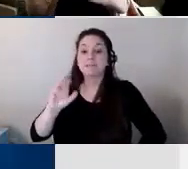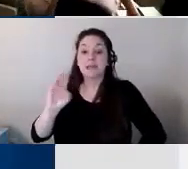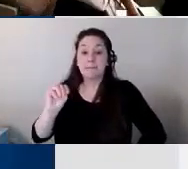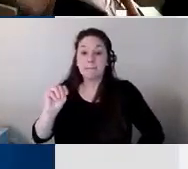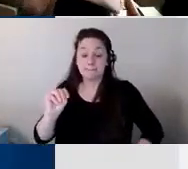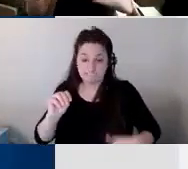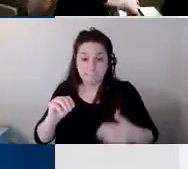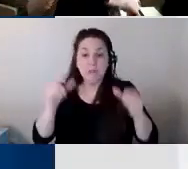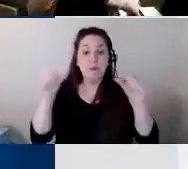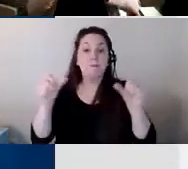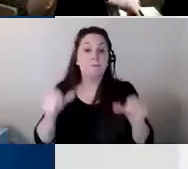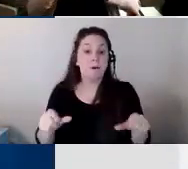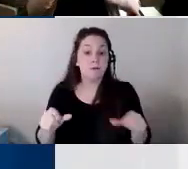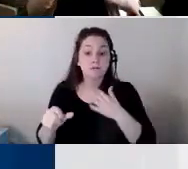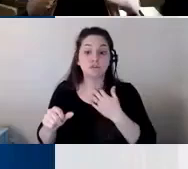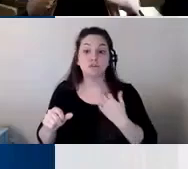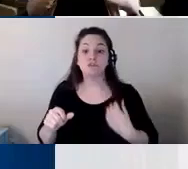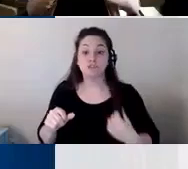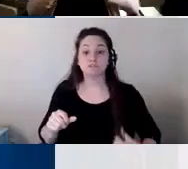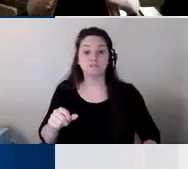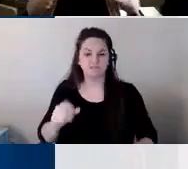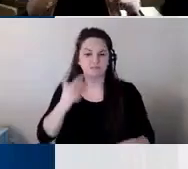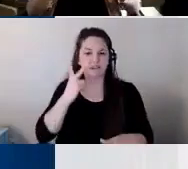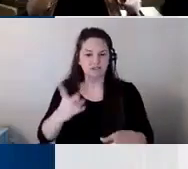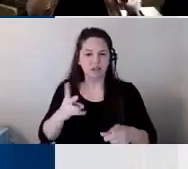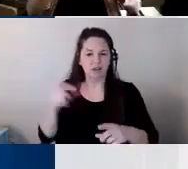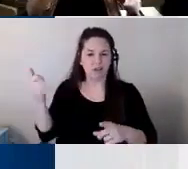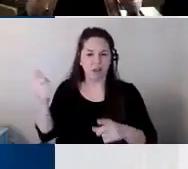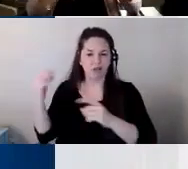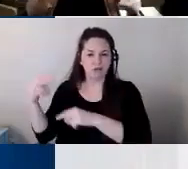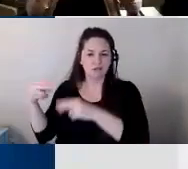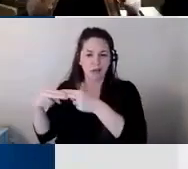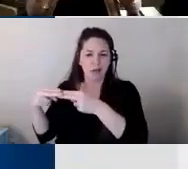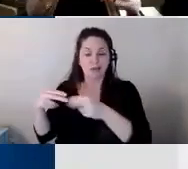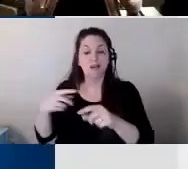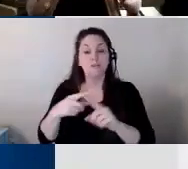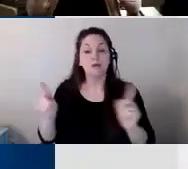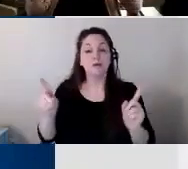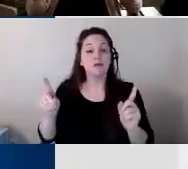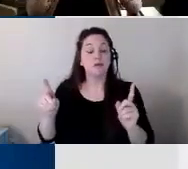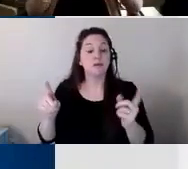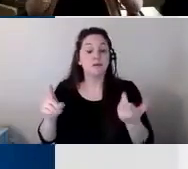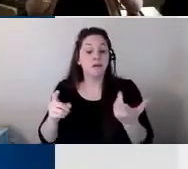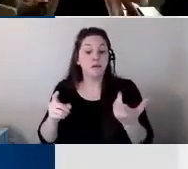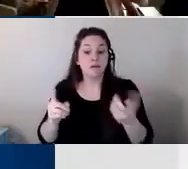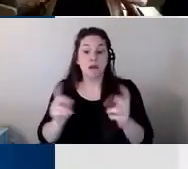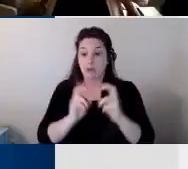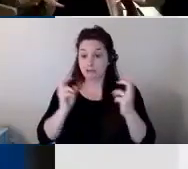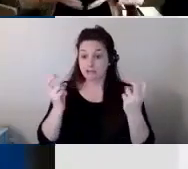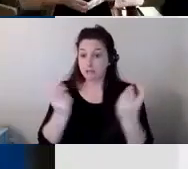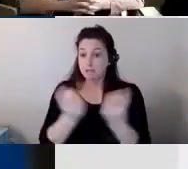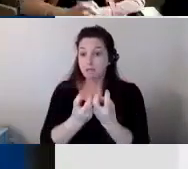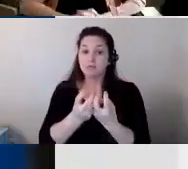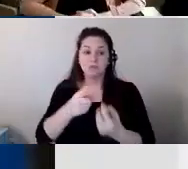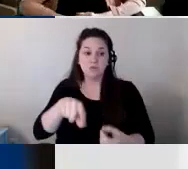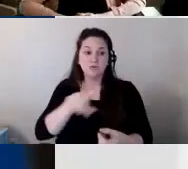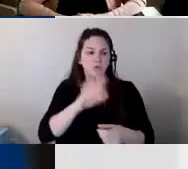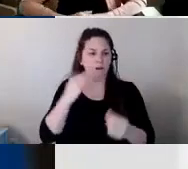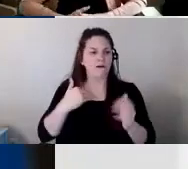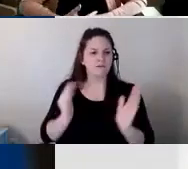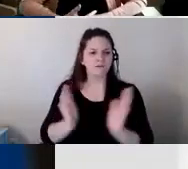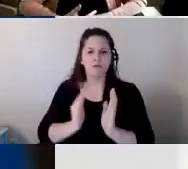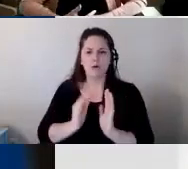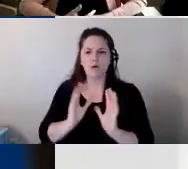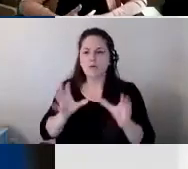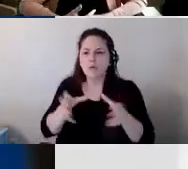Posters you got a feel of from the other slide. Roundtables you will all be in a smaller group, and people